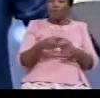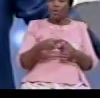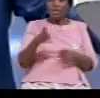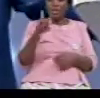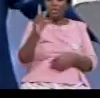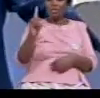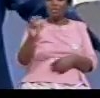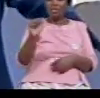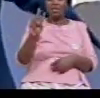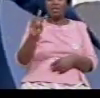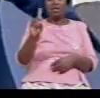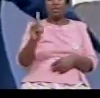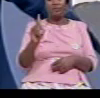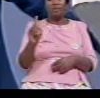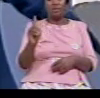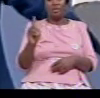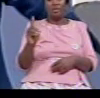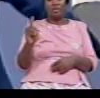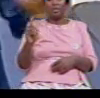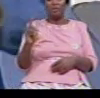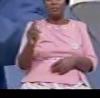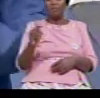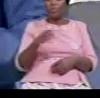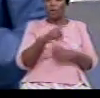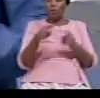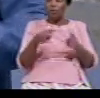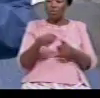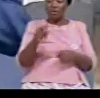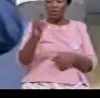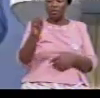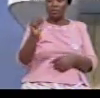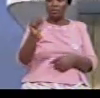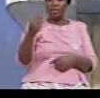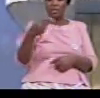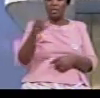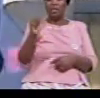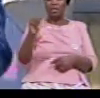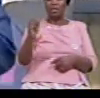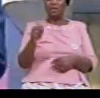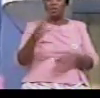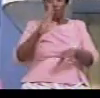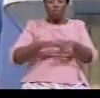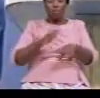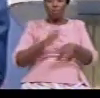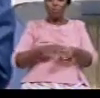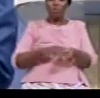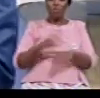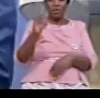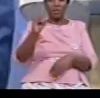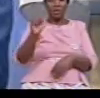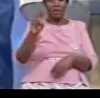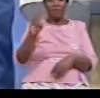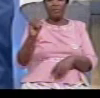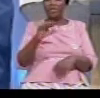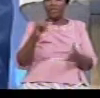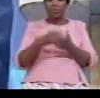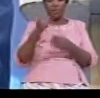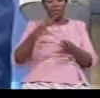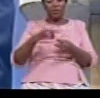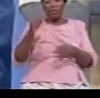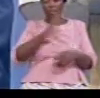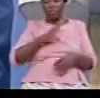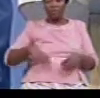won, when Nathan won David, it was the spirit of Christ in him saying,